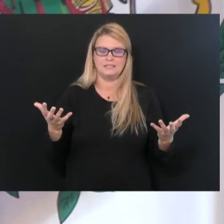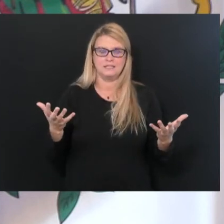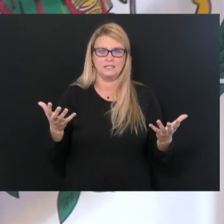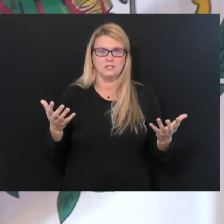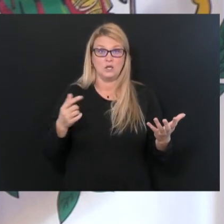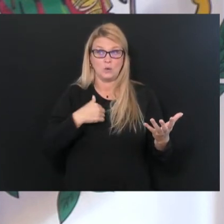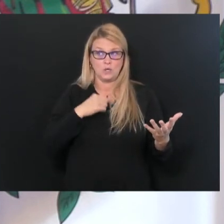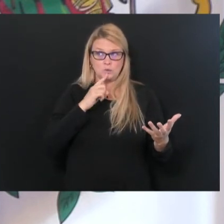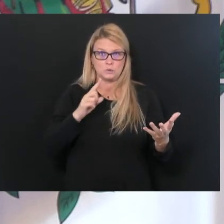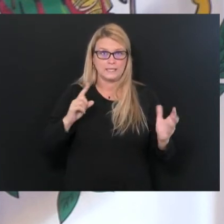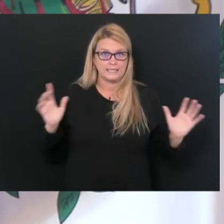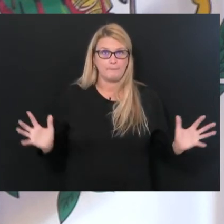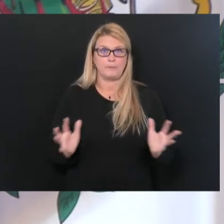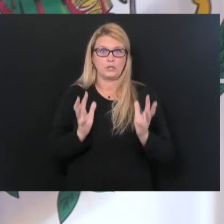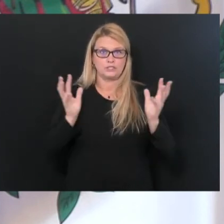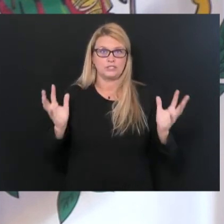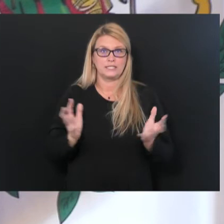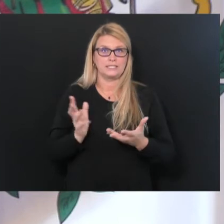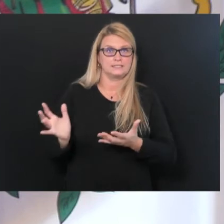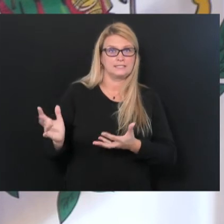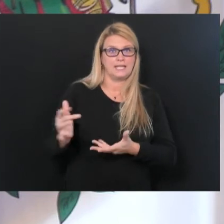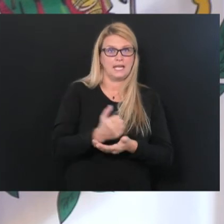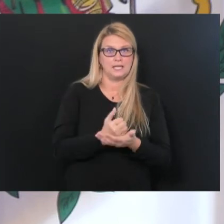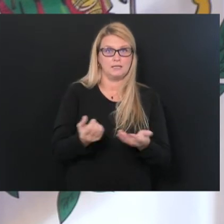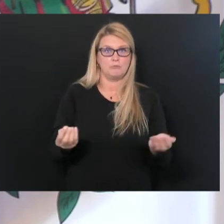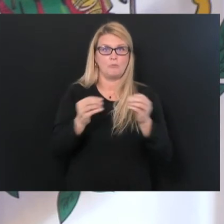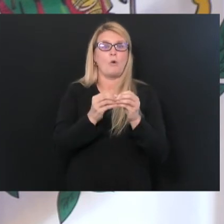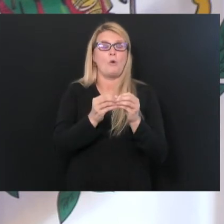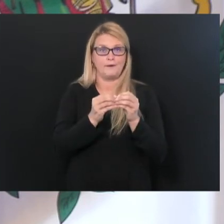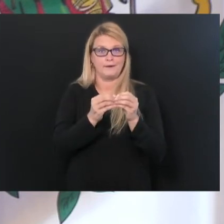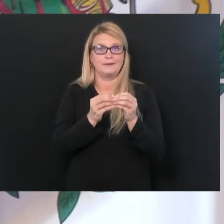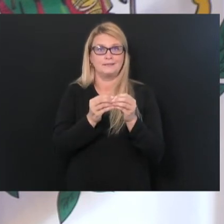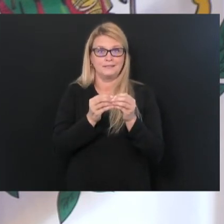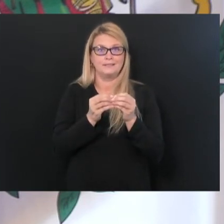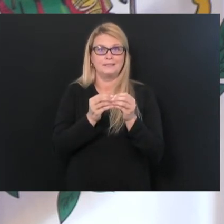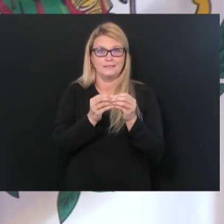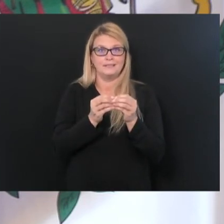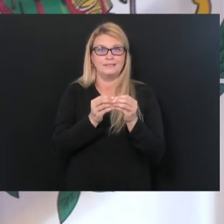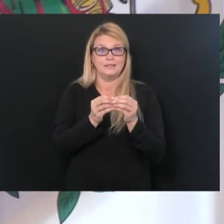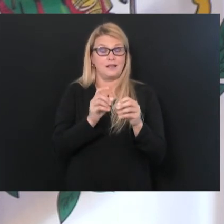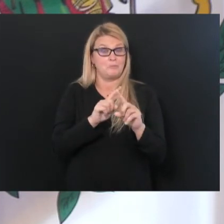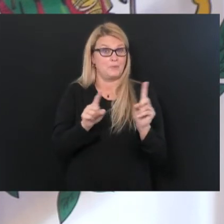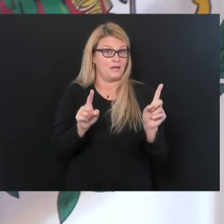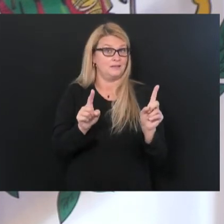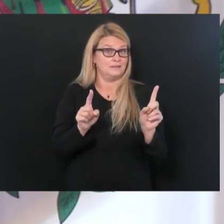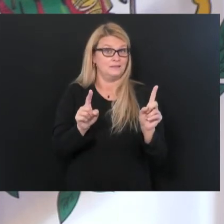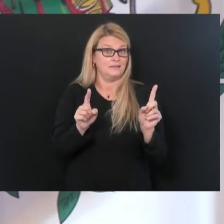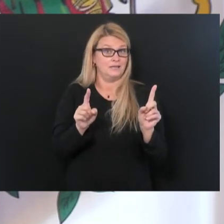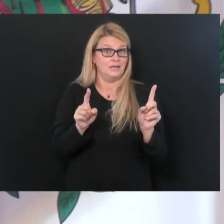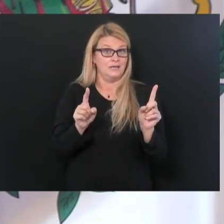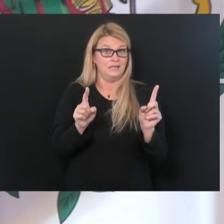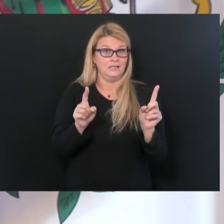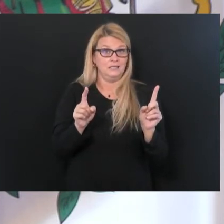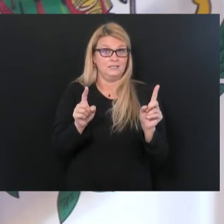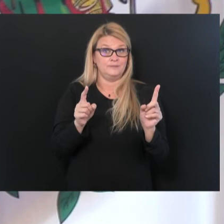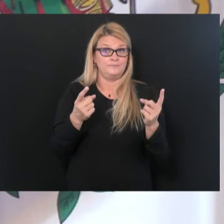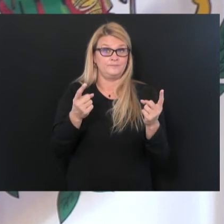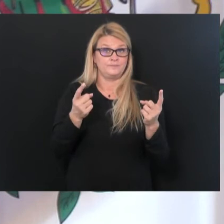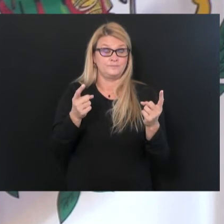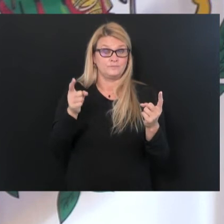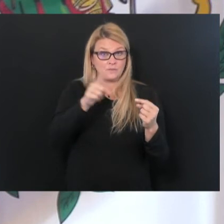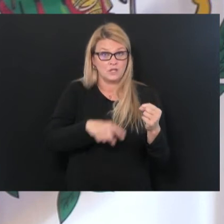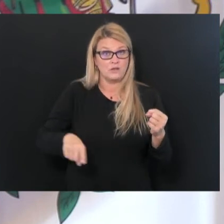pushing to get more and more vaccines and everything, but the bottom line, here's what's going to happen. You're